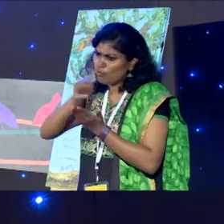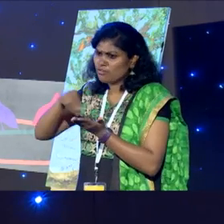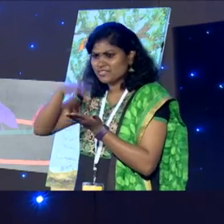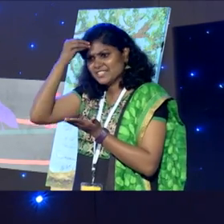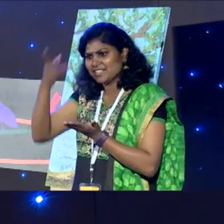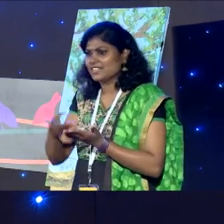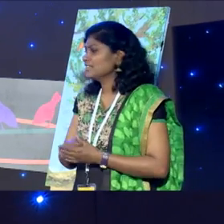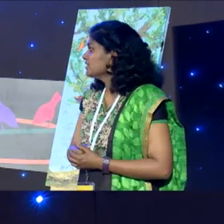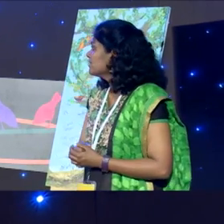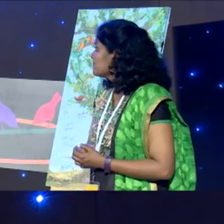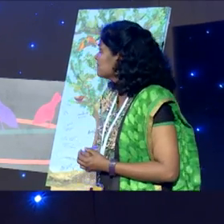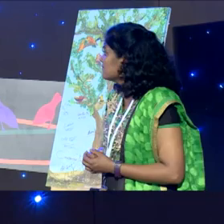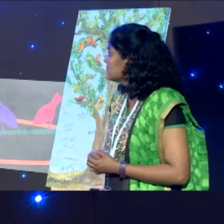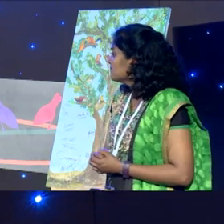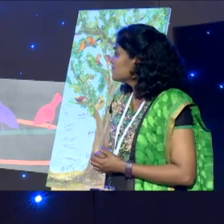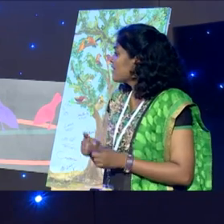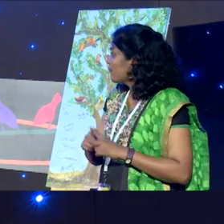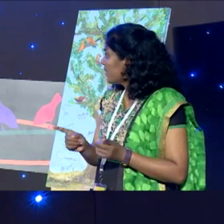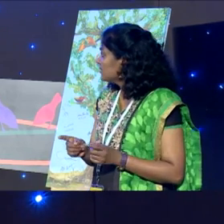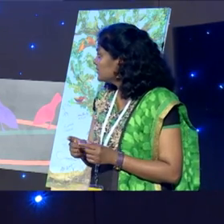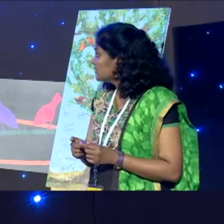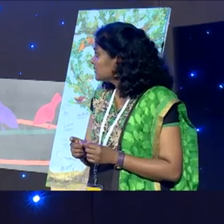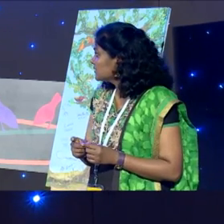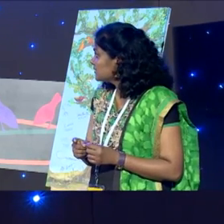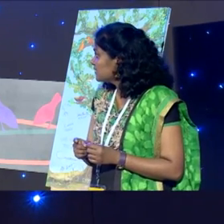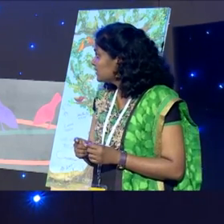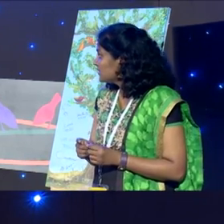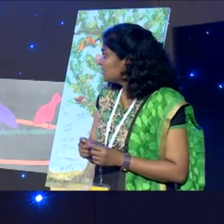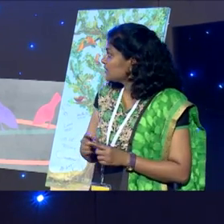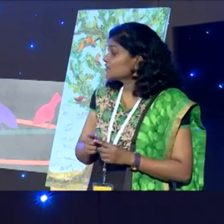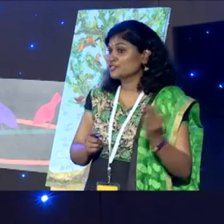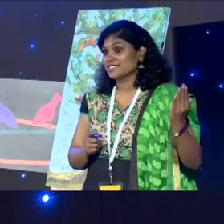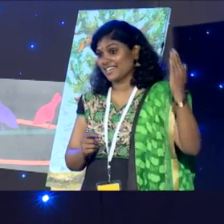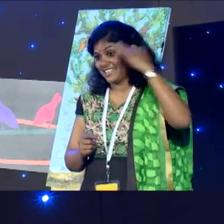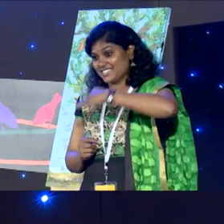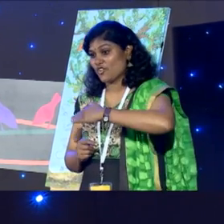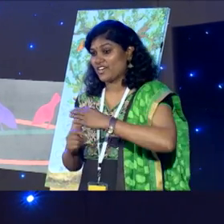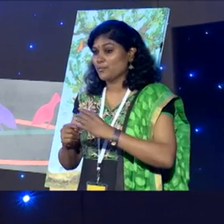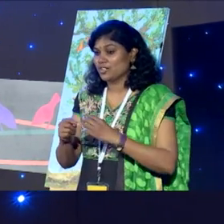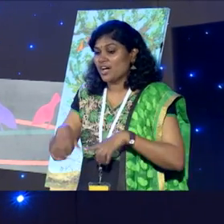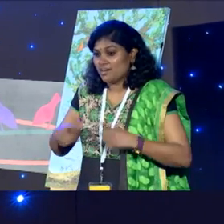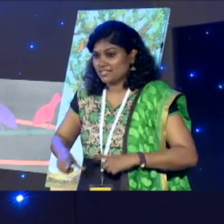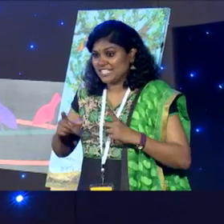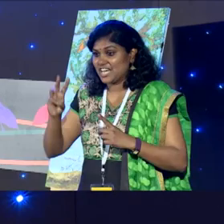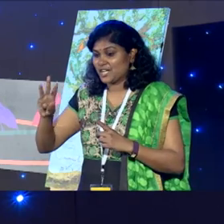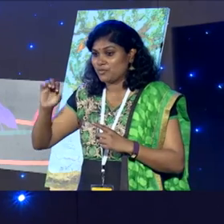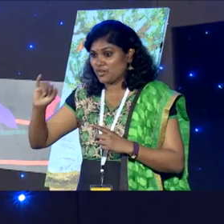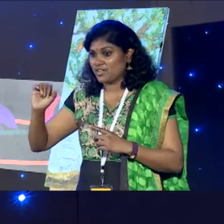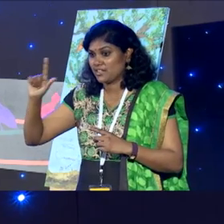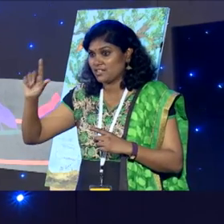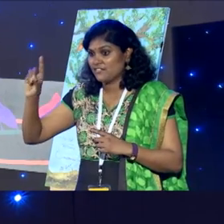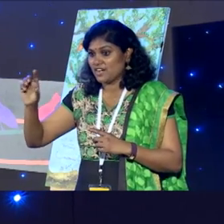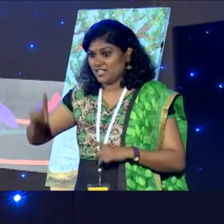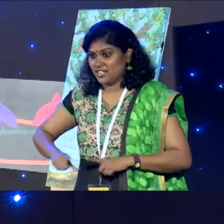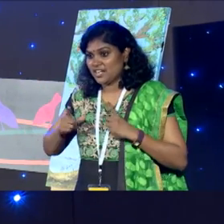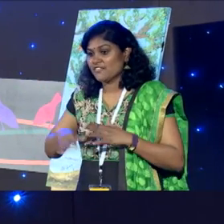the tiger kills the deer eats the grass. So indirectly, the tiger eats the grass. You know, it's basically simple stuff that we